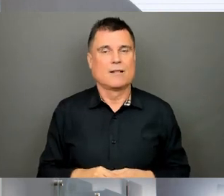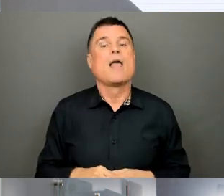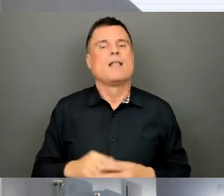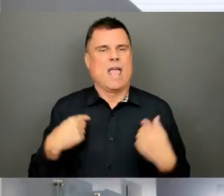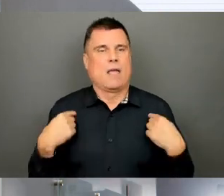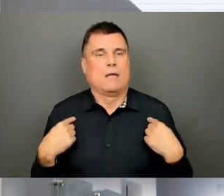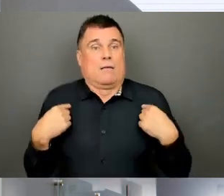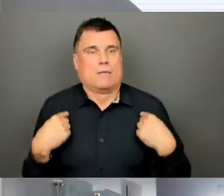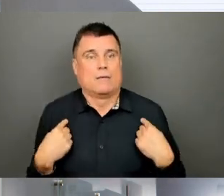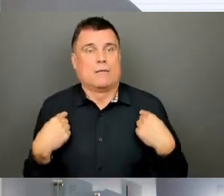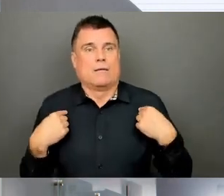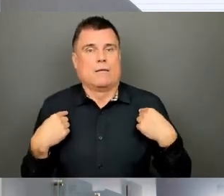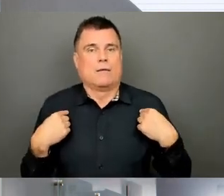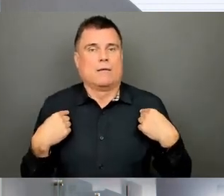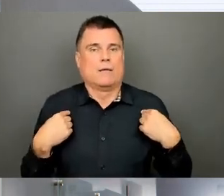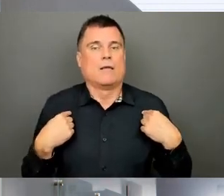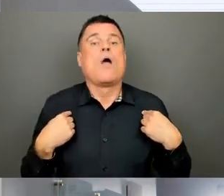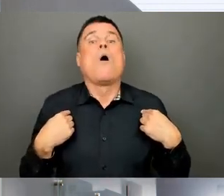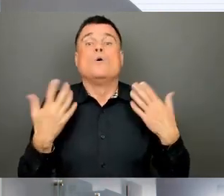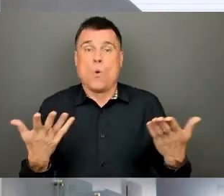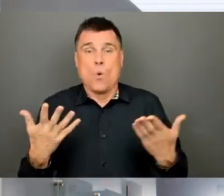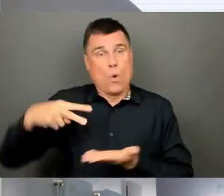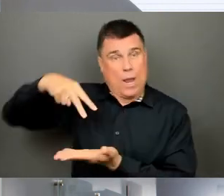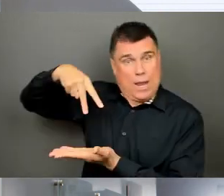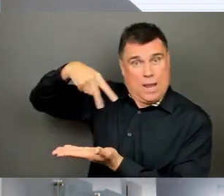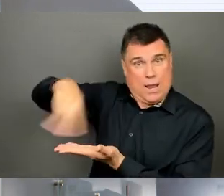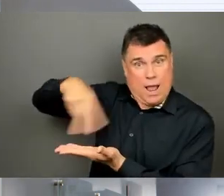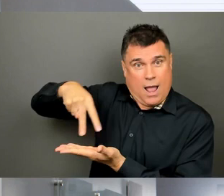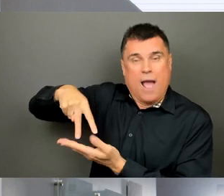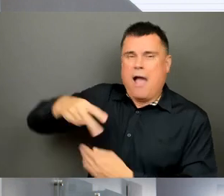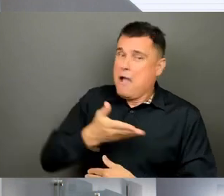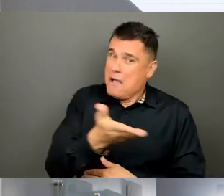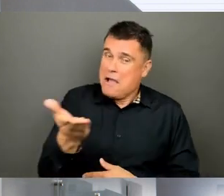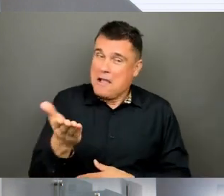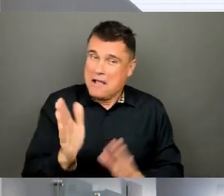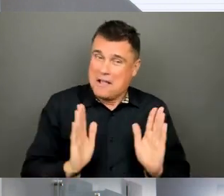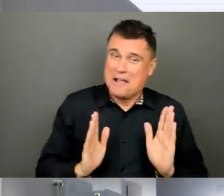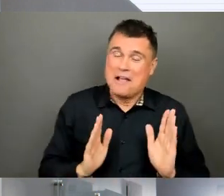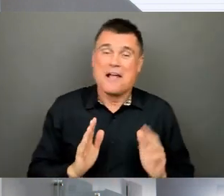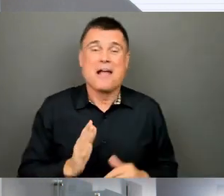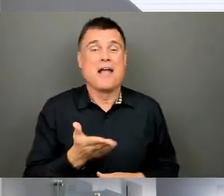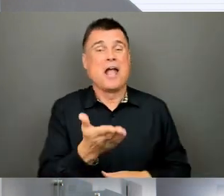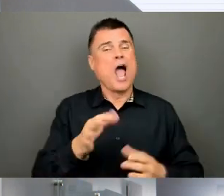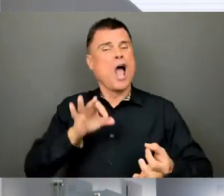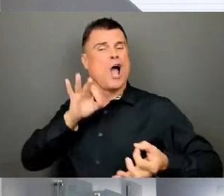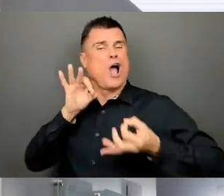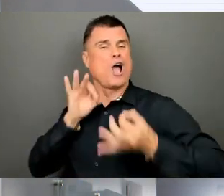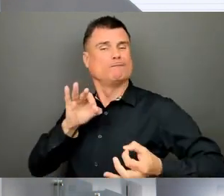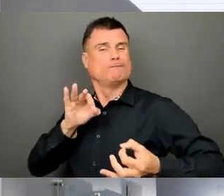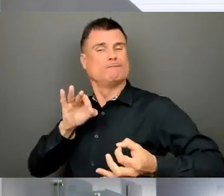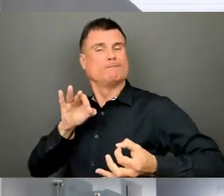up, up. Now, essence of hip hop is getting a little bit low, a little bit grimy, right? We're not having good